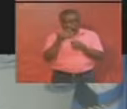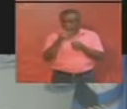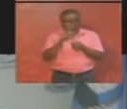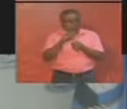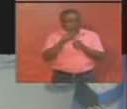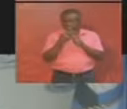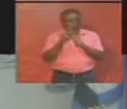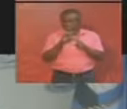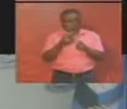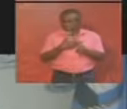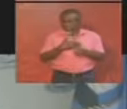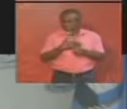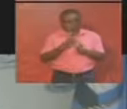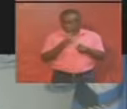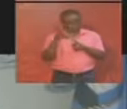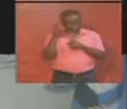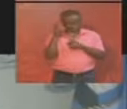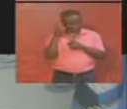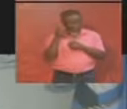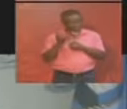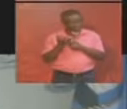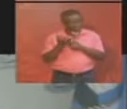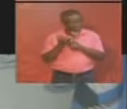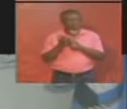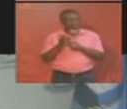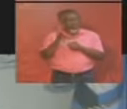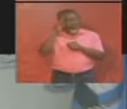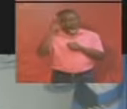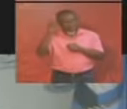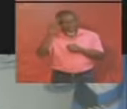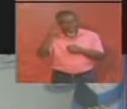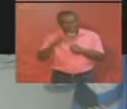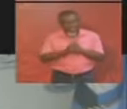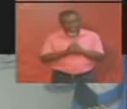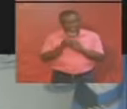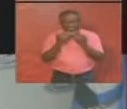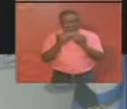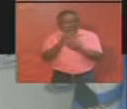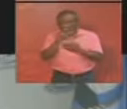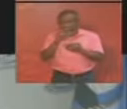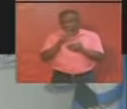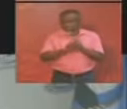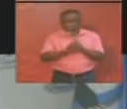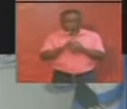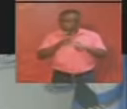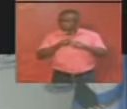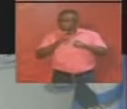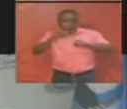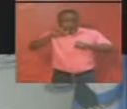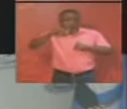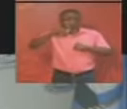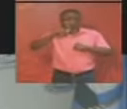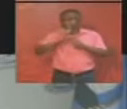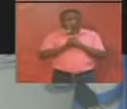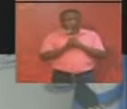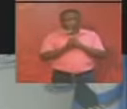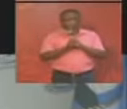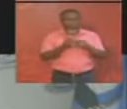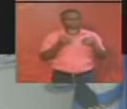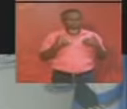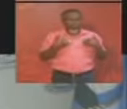Dr. Hoyt, can you hear us? Hi, okay, Yes. Thank you for the question. So yes, so